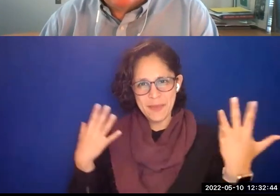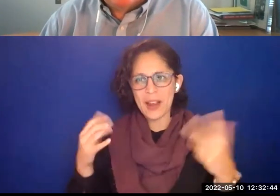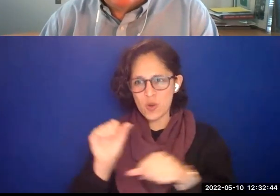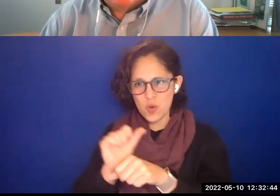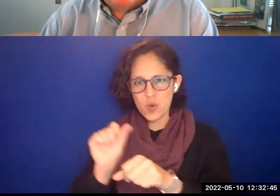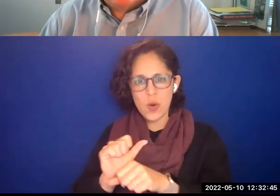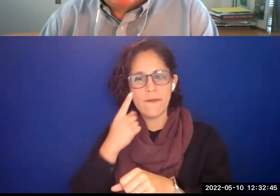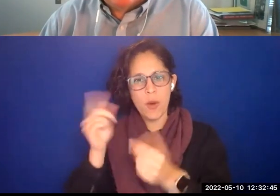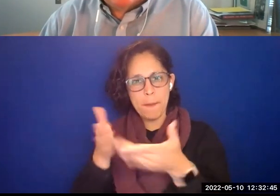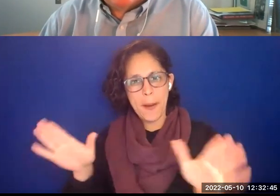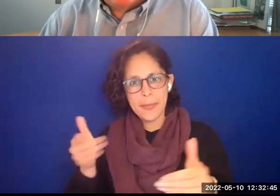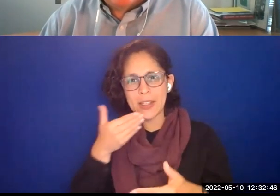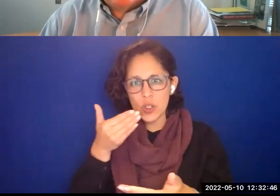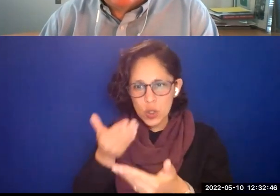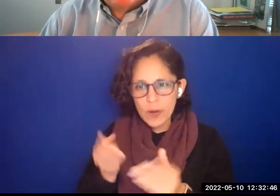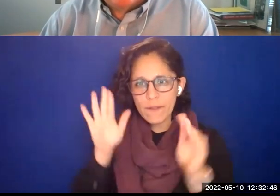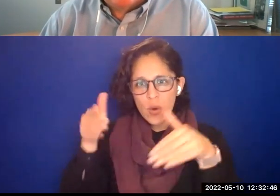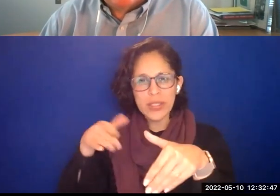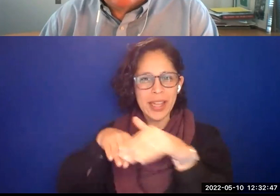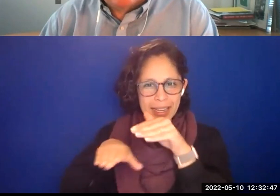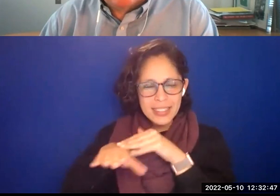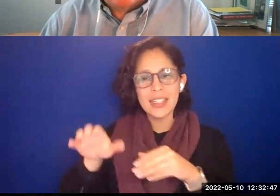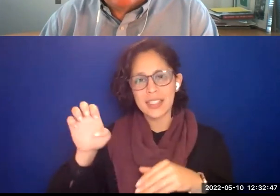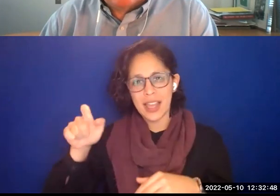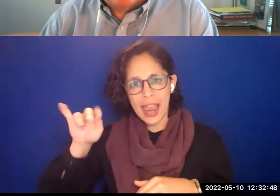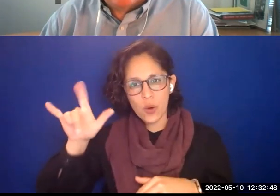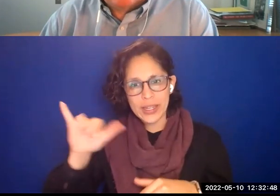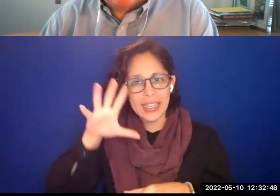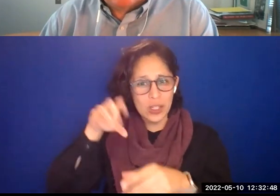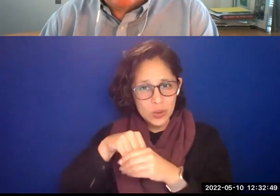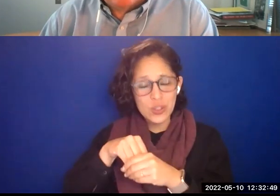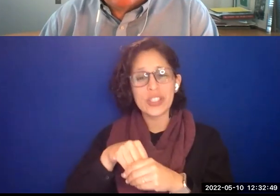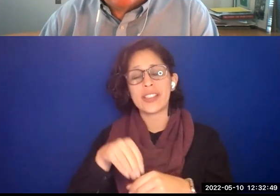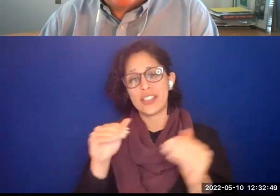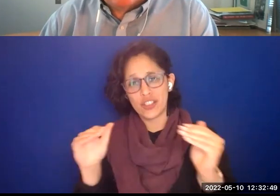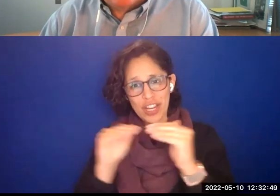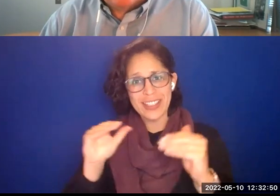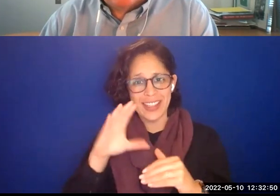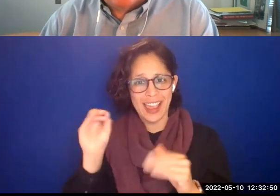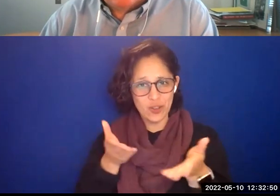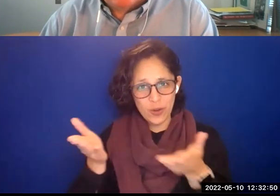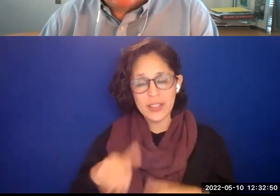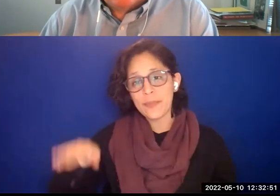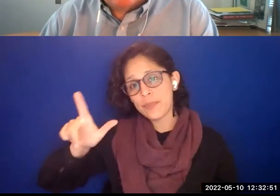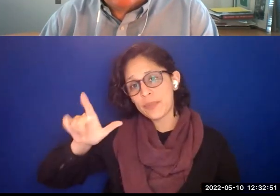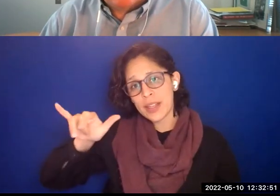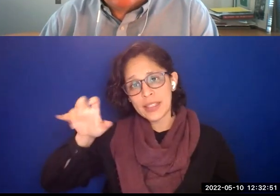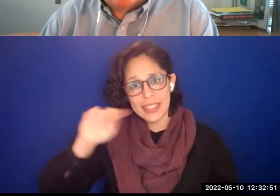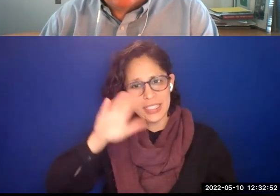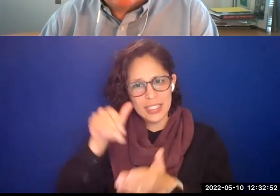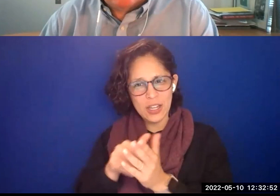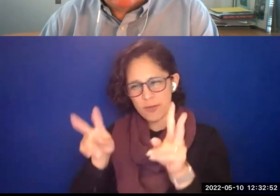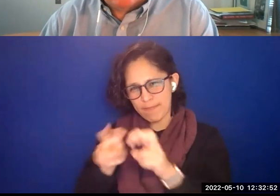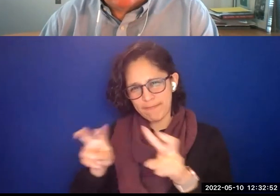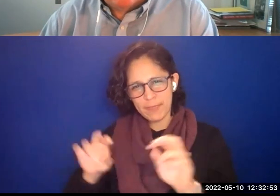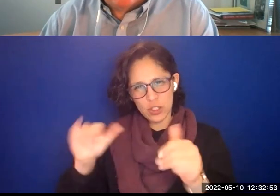access, equity, inclusion, justice, and service. The Lytton Center explores challenges facing our community and